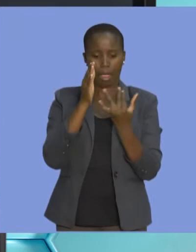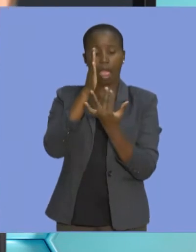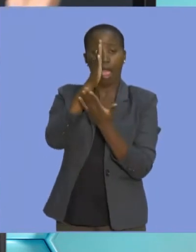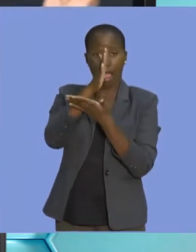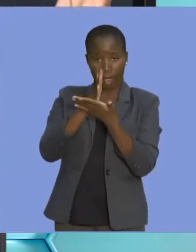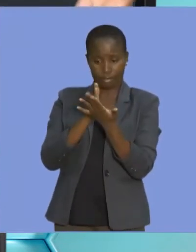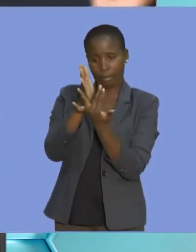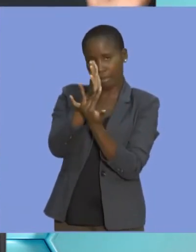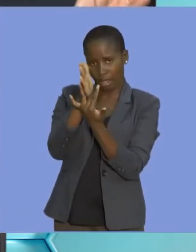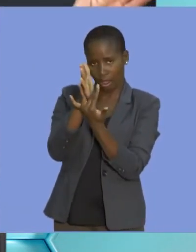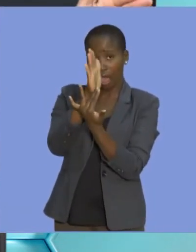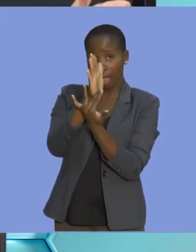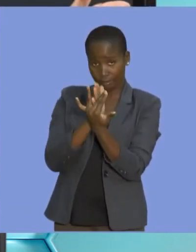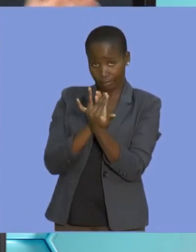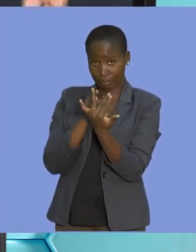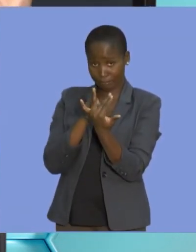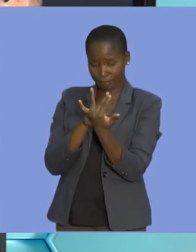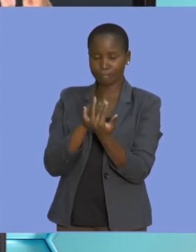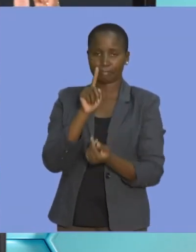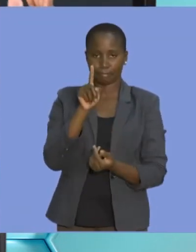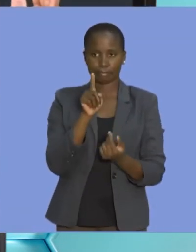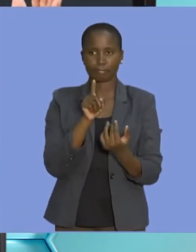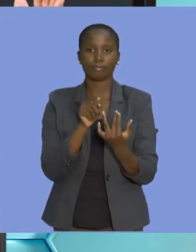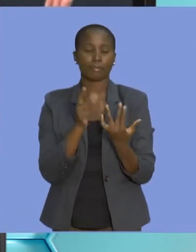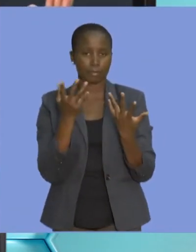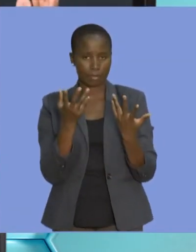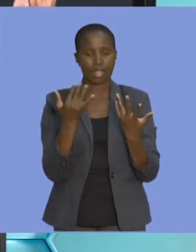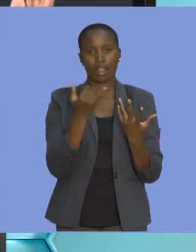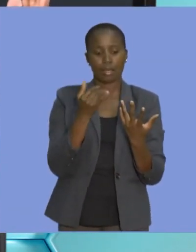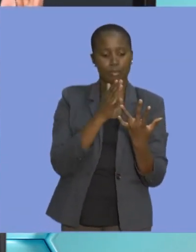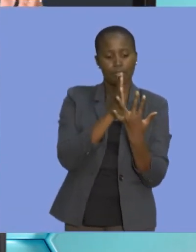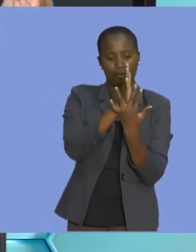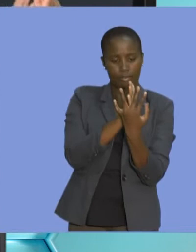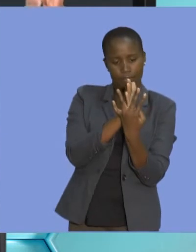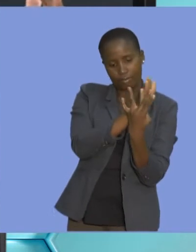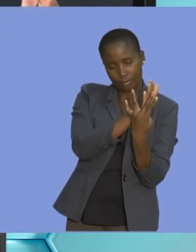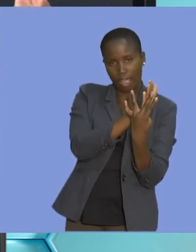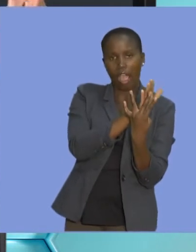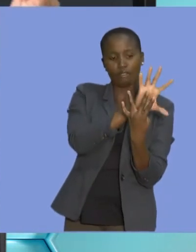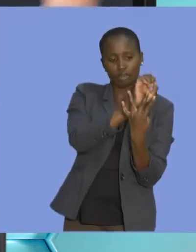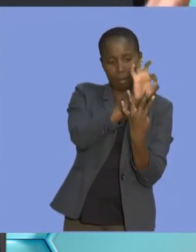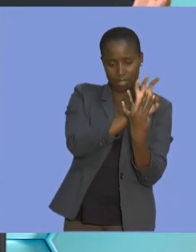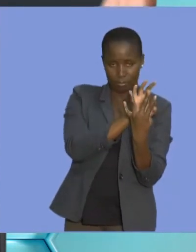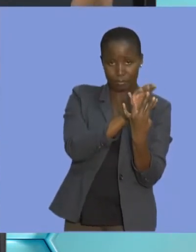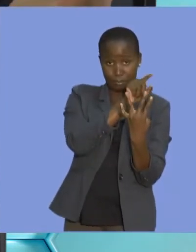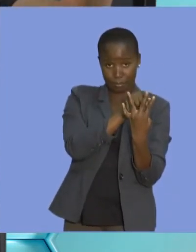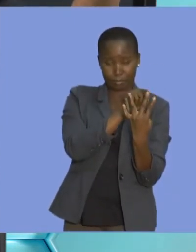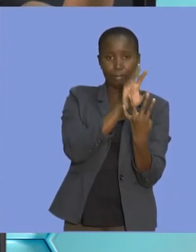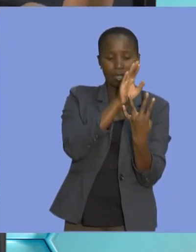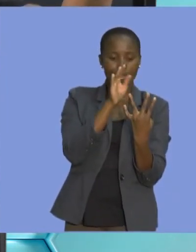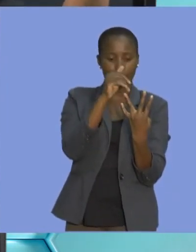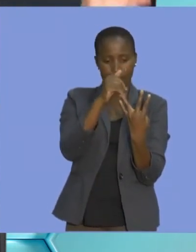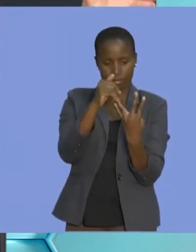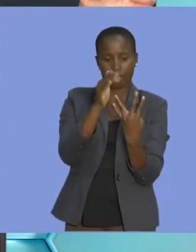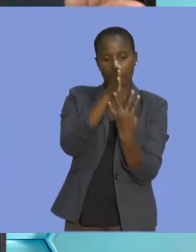so this data, the median is there, then this data is 50% of the data. Then you find the middle of the